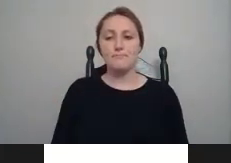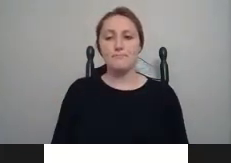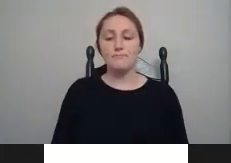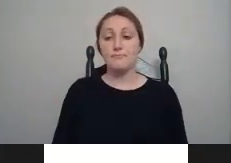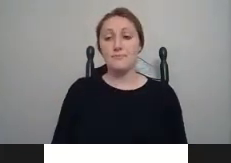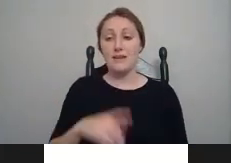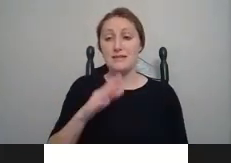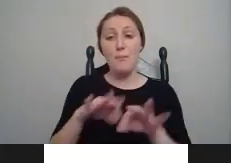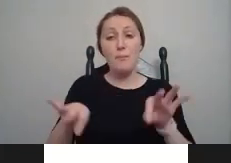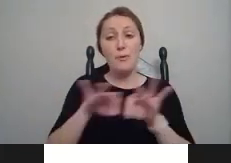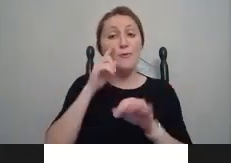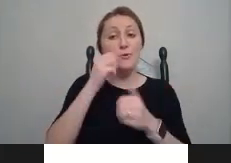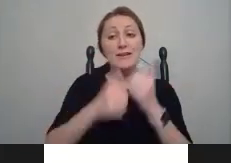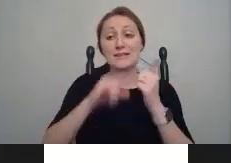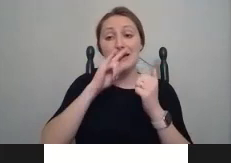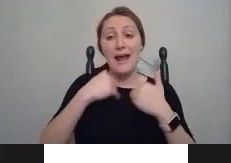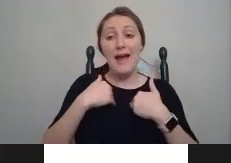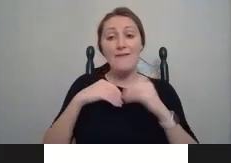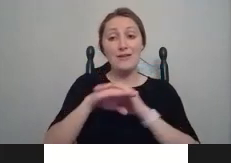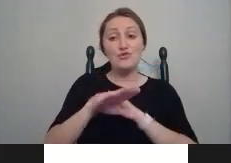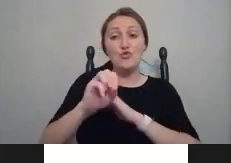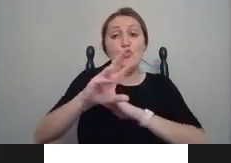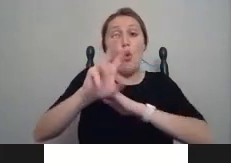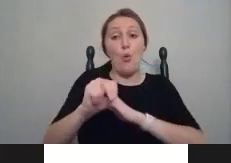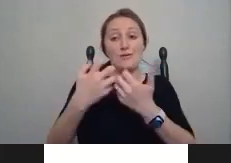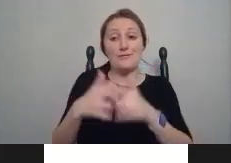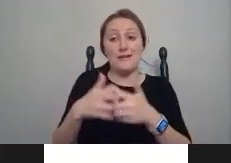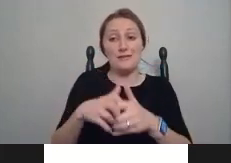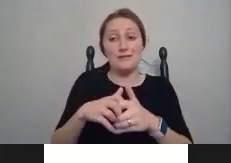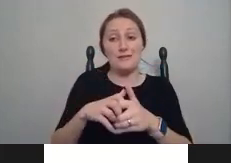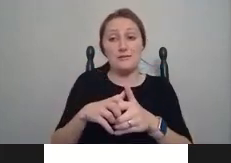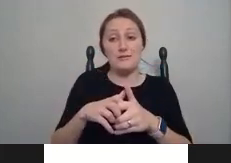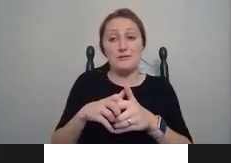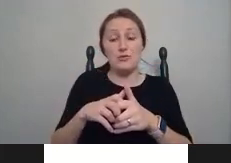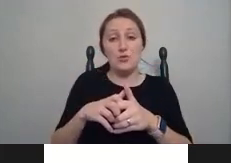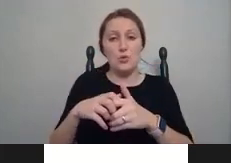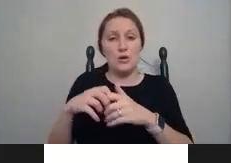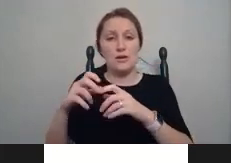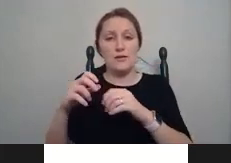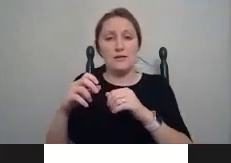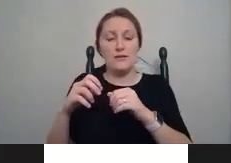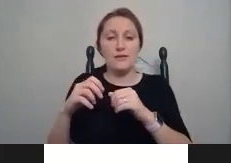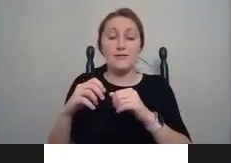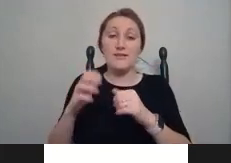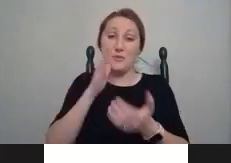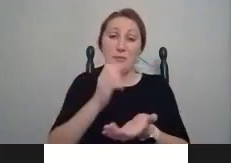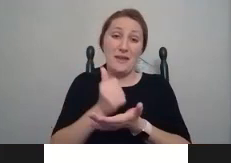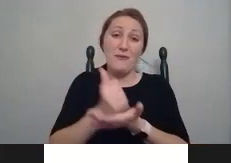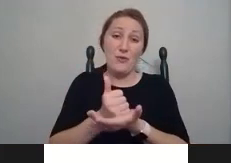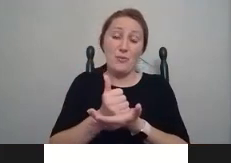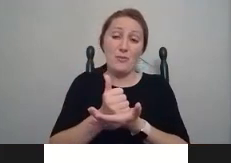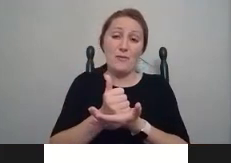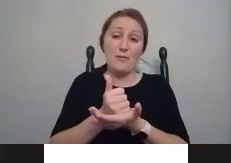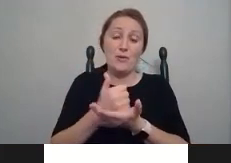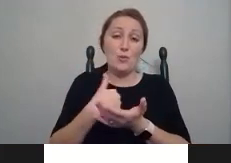Is it important for each kid to have access to their own device? Yeah, it would be helpful. And we've tried